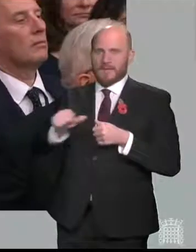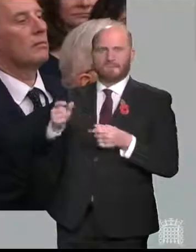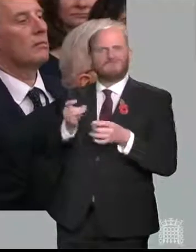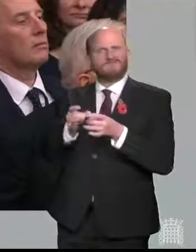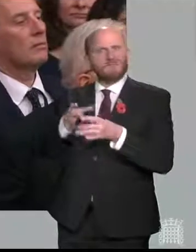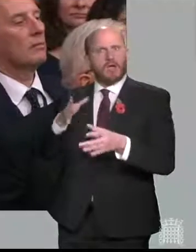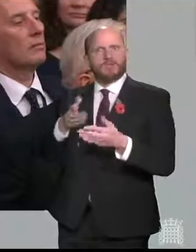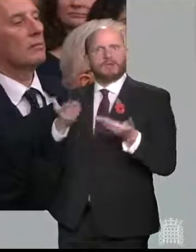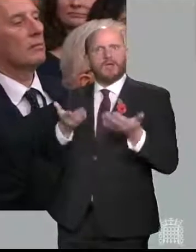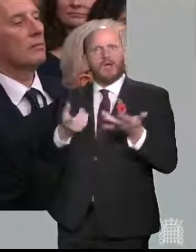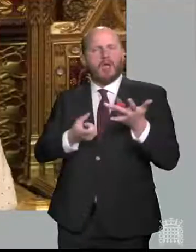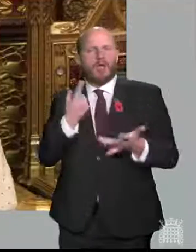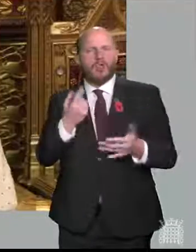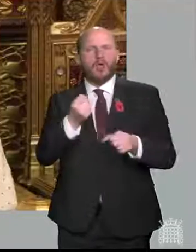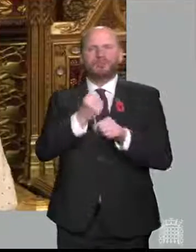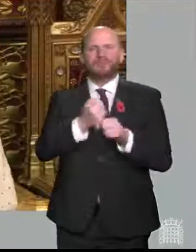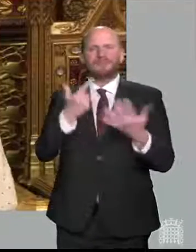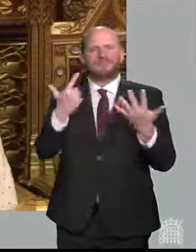G7 economies.